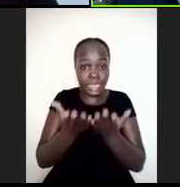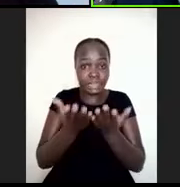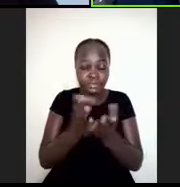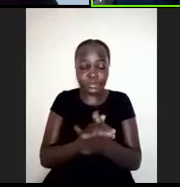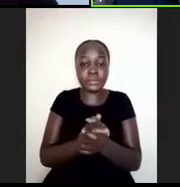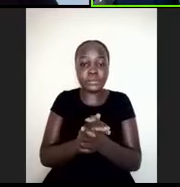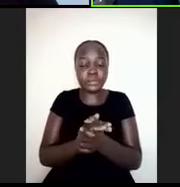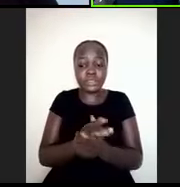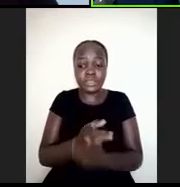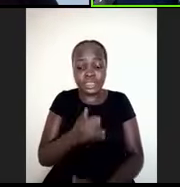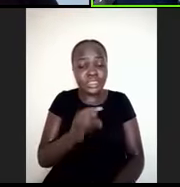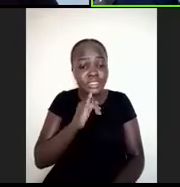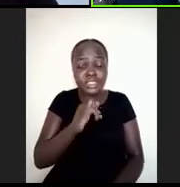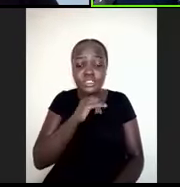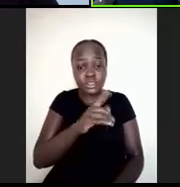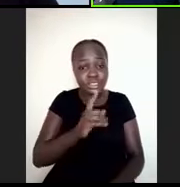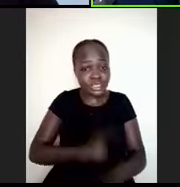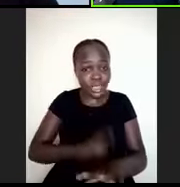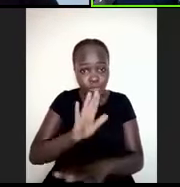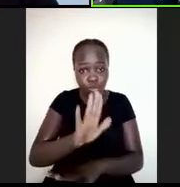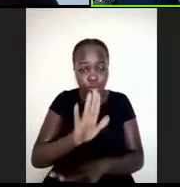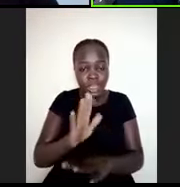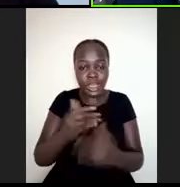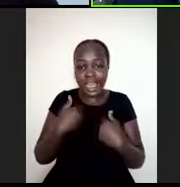your time to have sex.